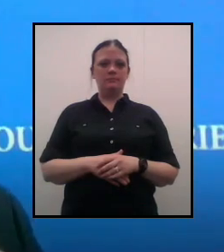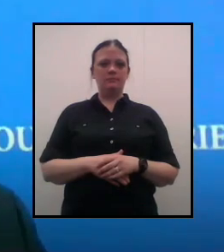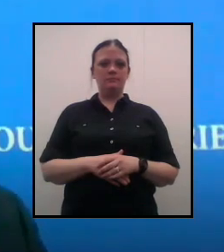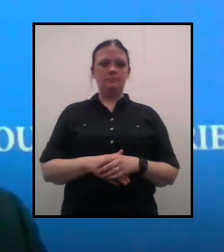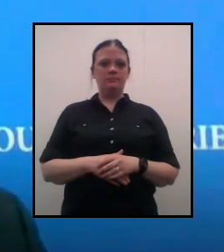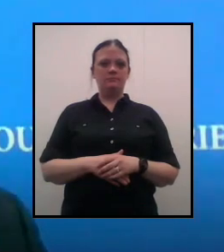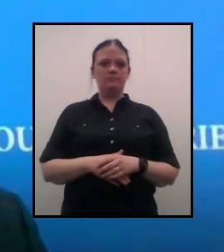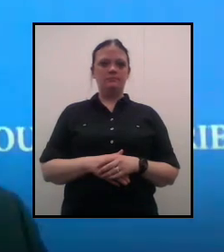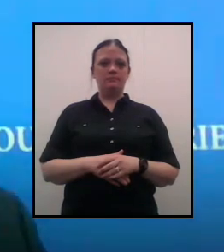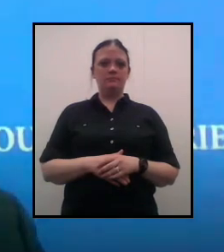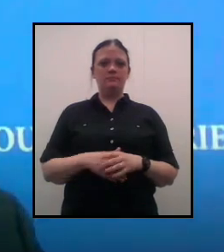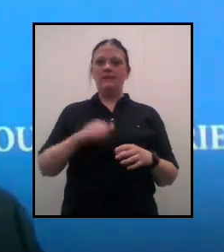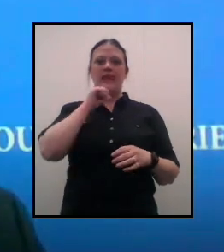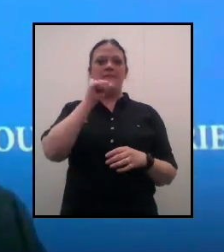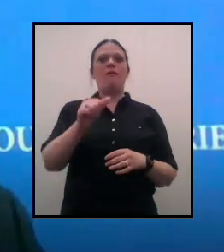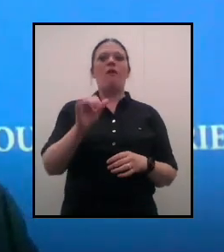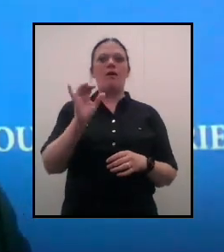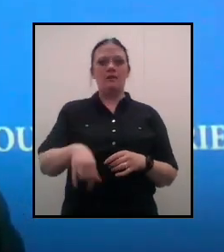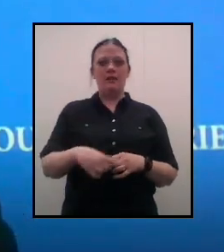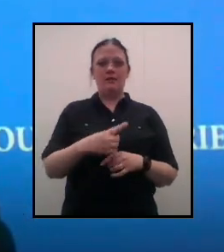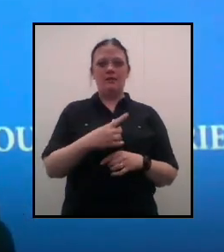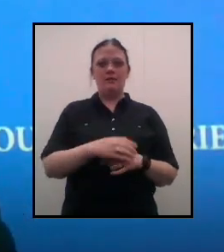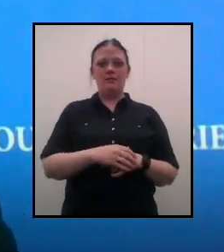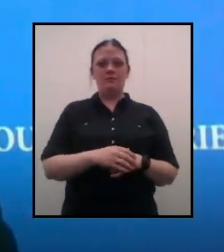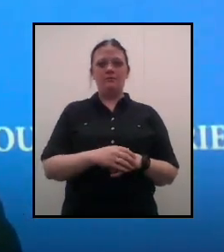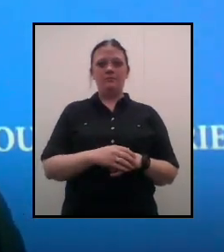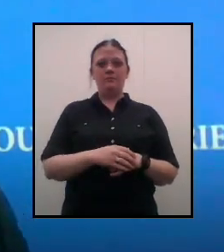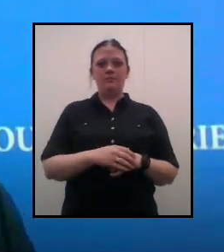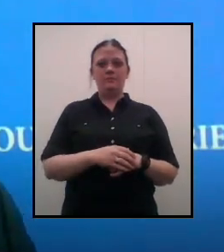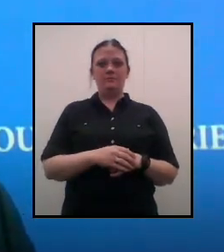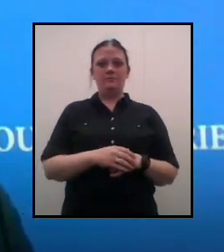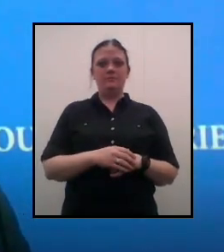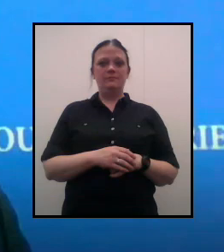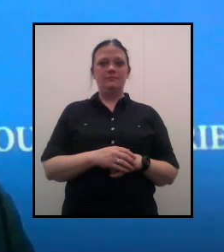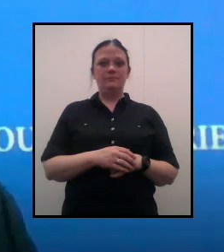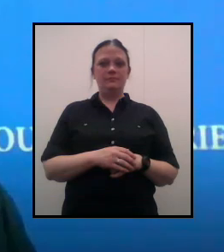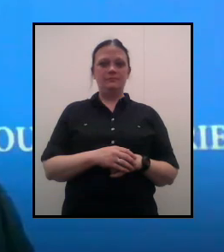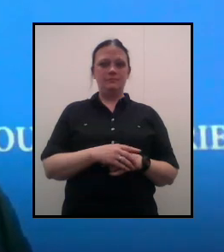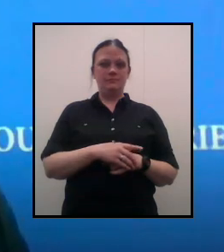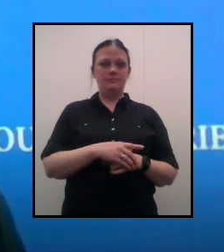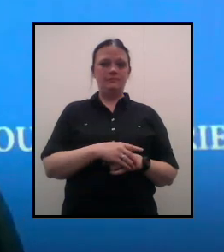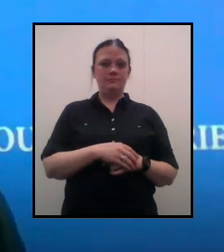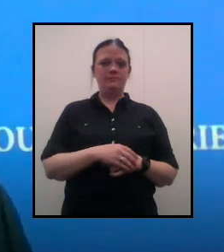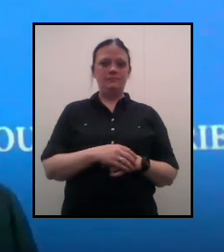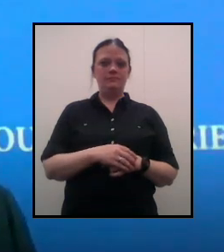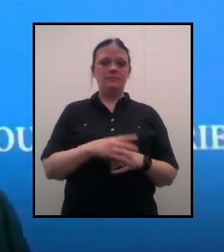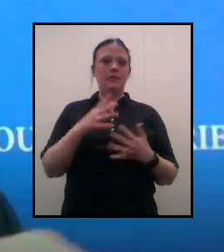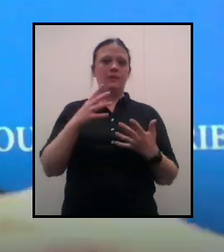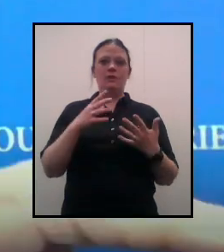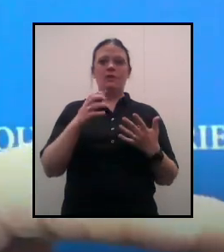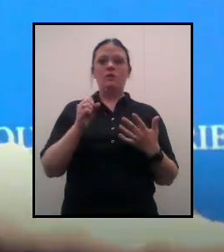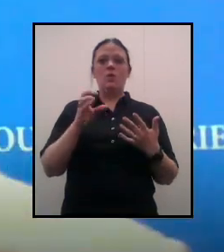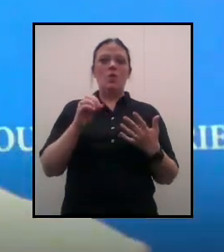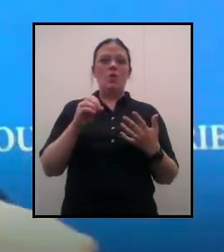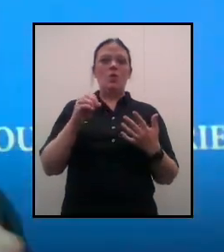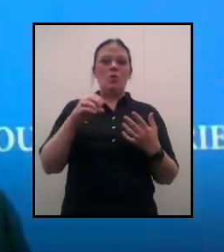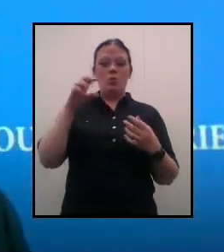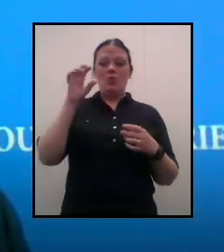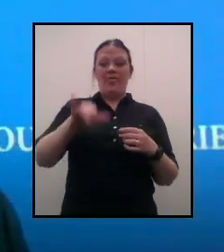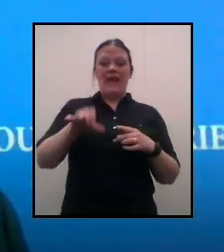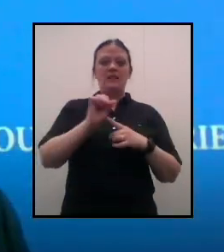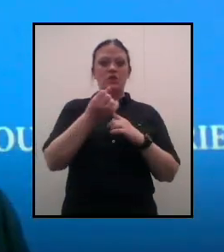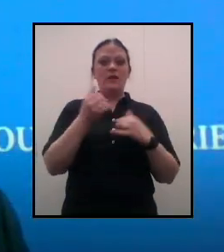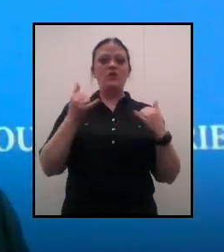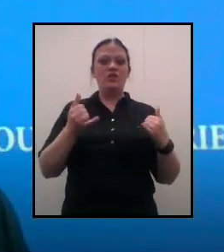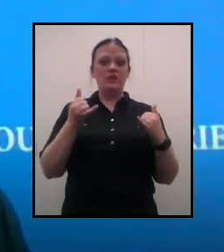instead of like this. And we've avoided that big jump up and down, but we were in that situation now where